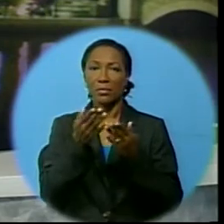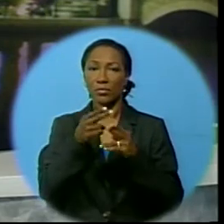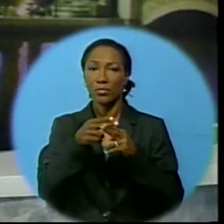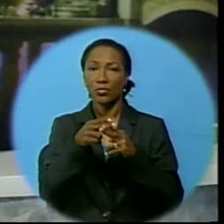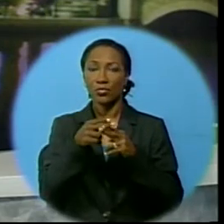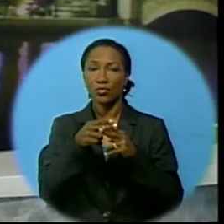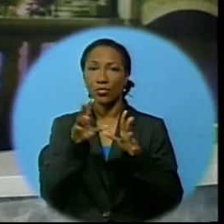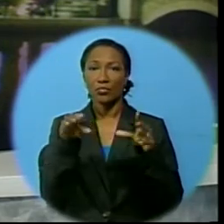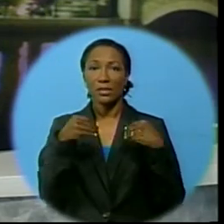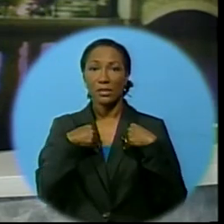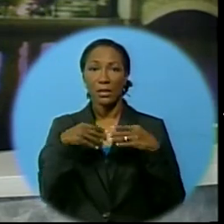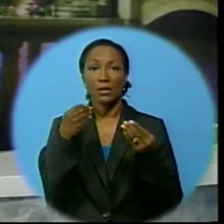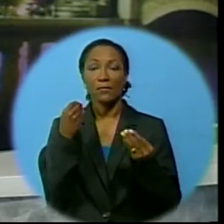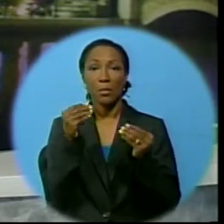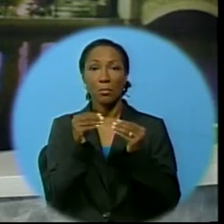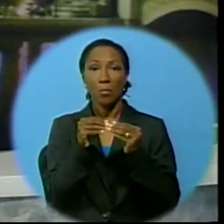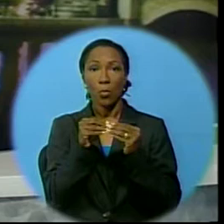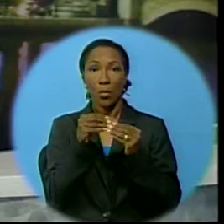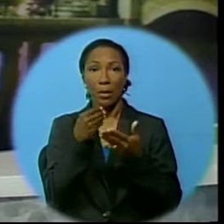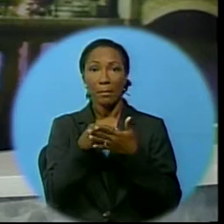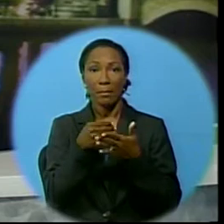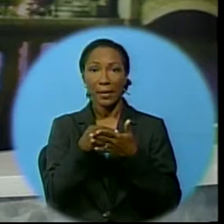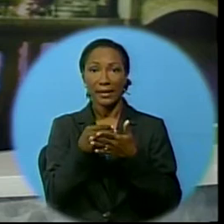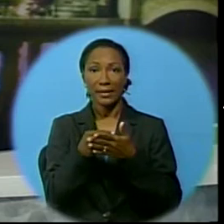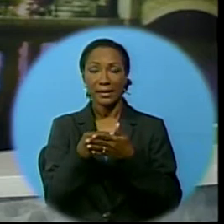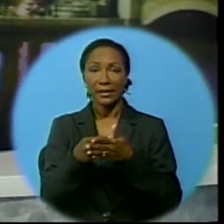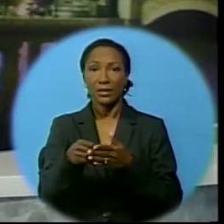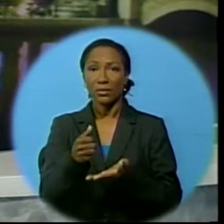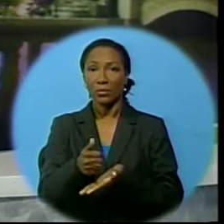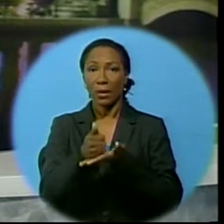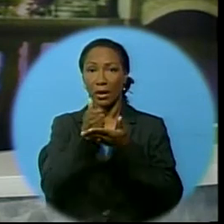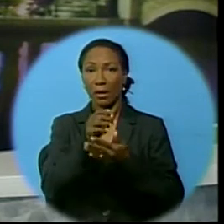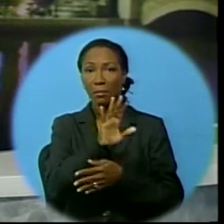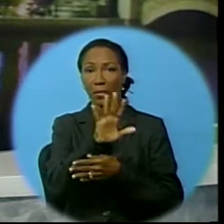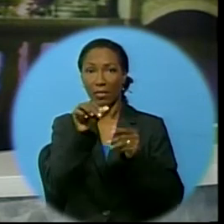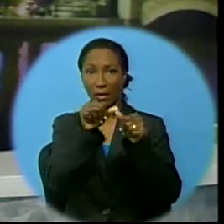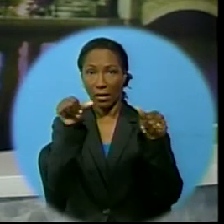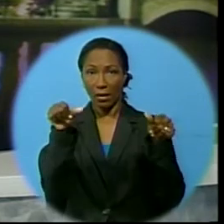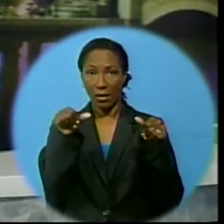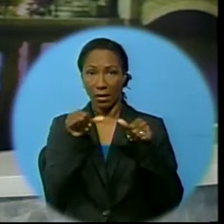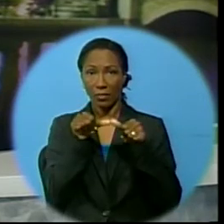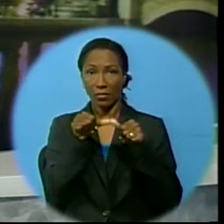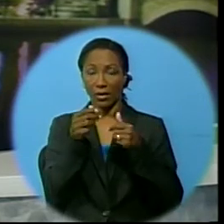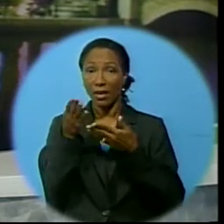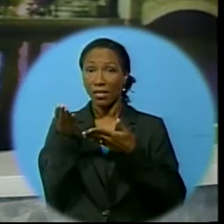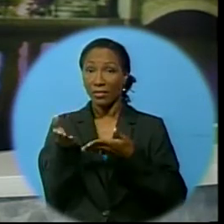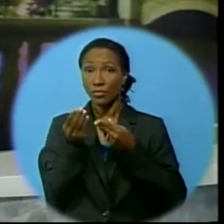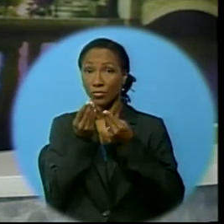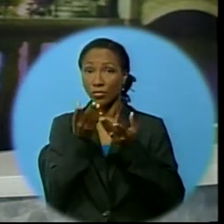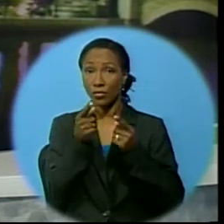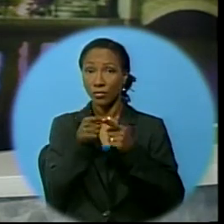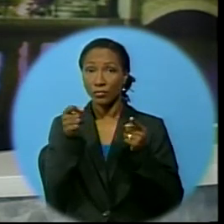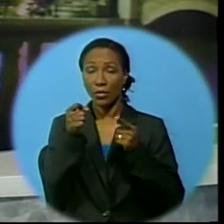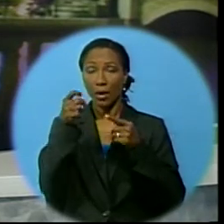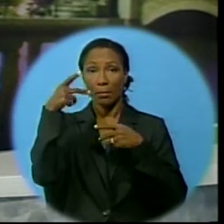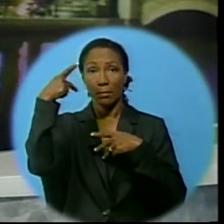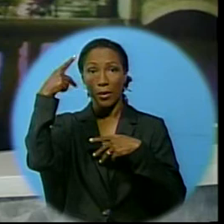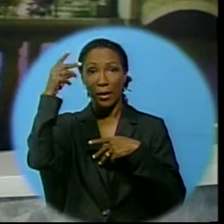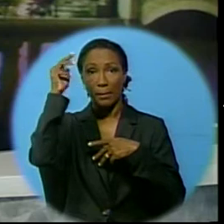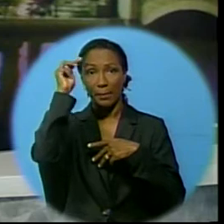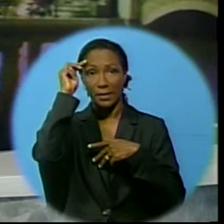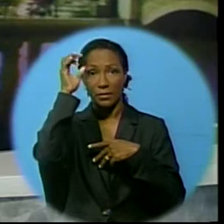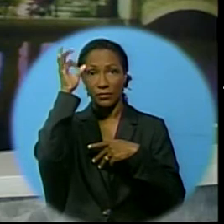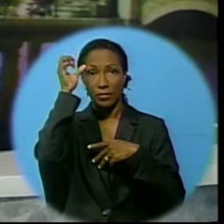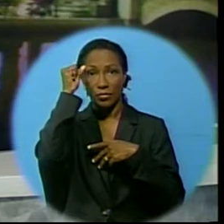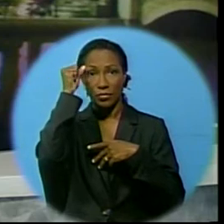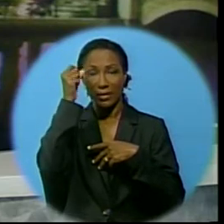to maintain their constituencies. The revelation from Prime Minister Fendel Stewart. He intends to push for the